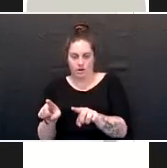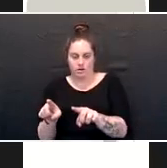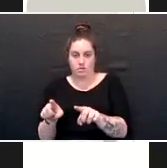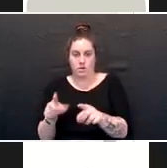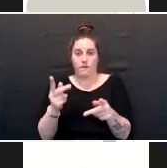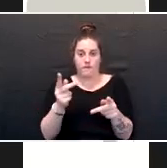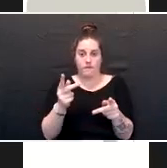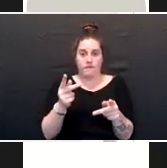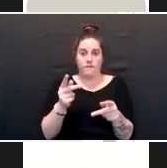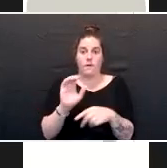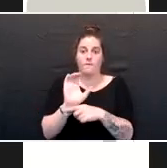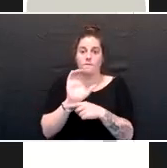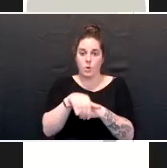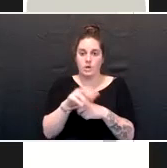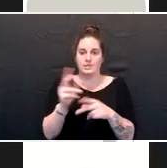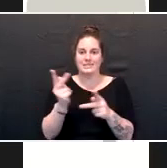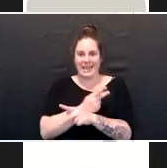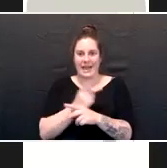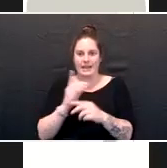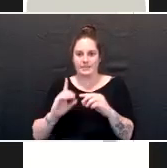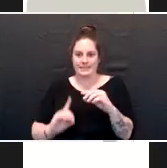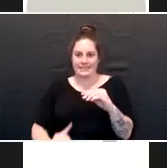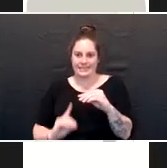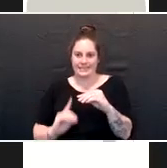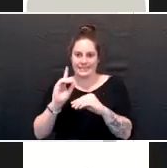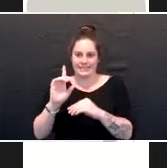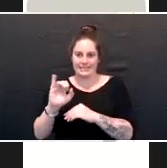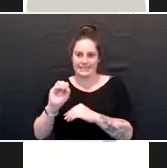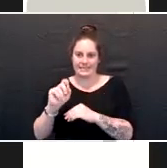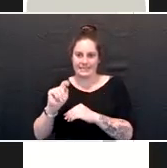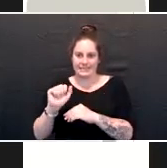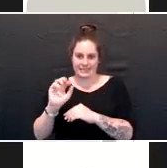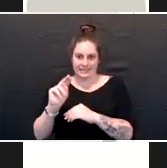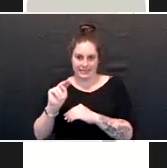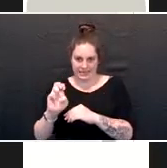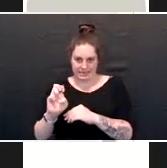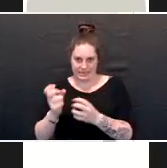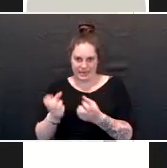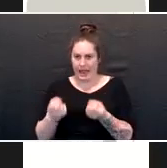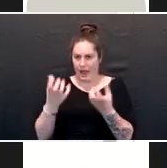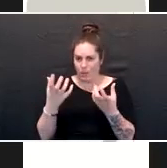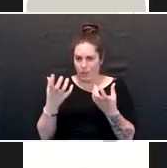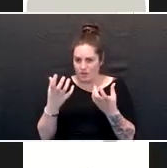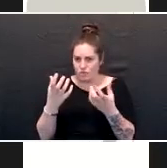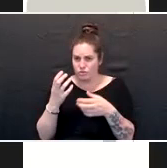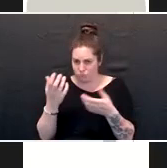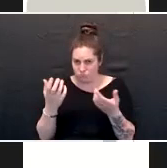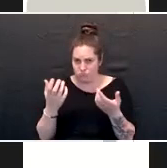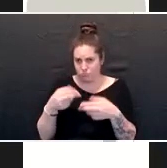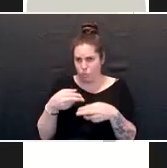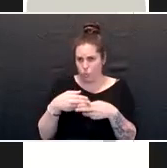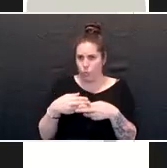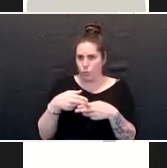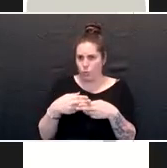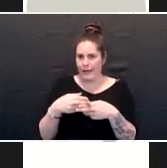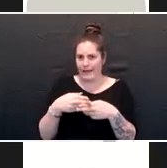distance. Well, how much force do you have to apply to lift the object? Is weight. How do we determine its weight?